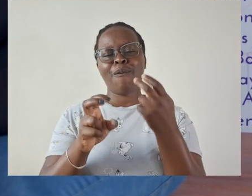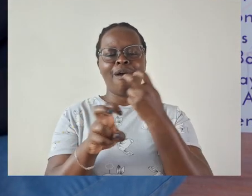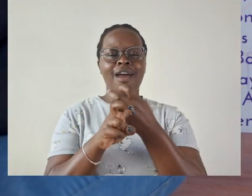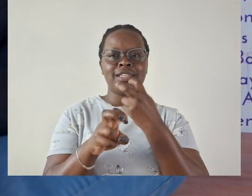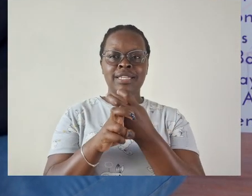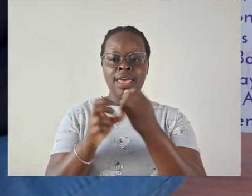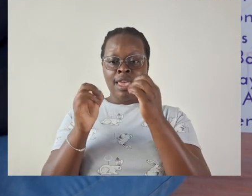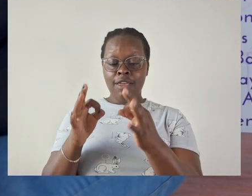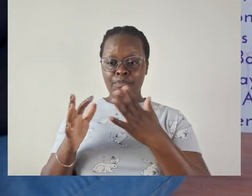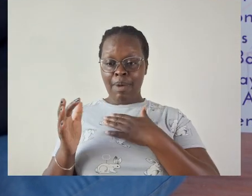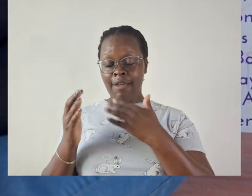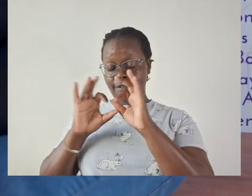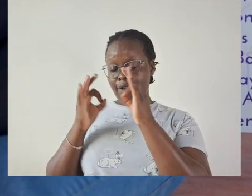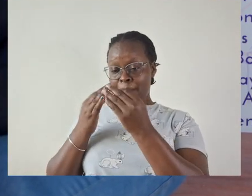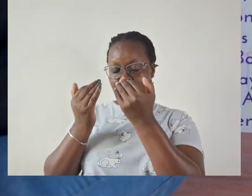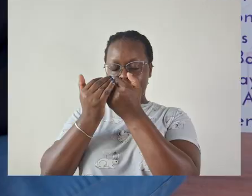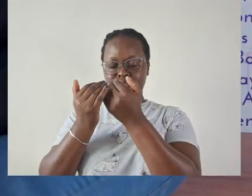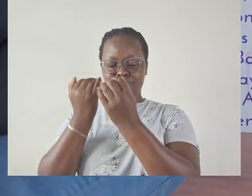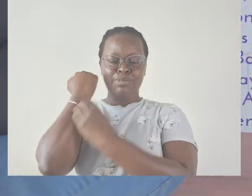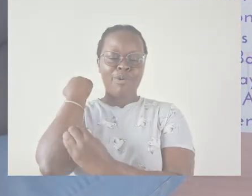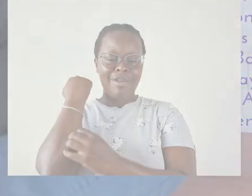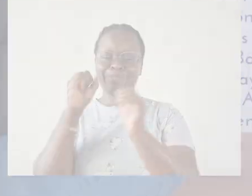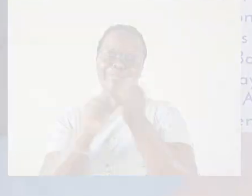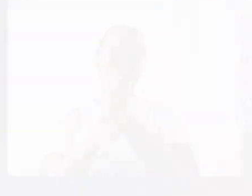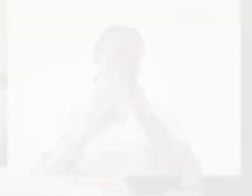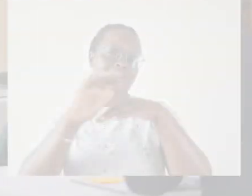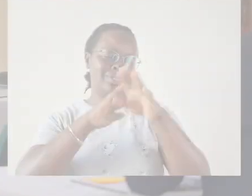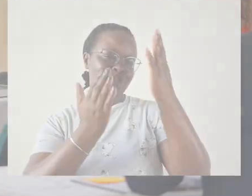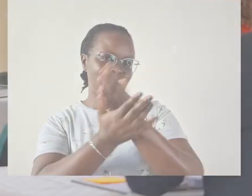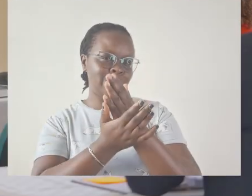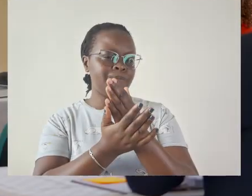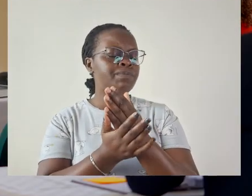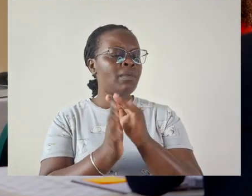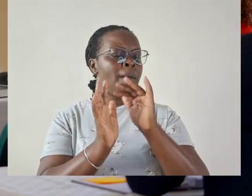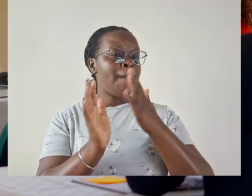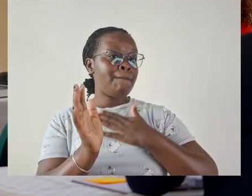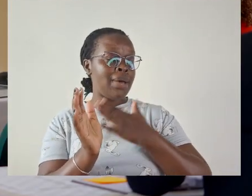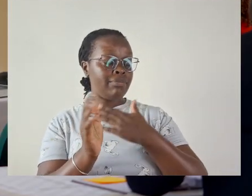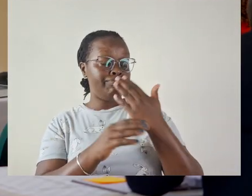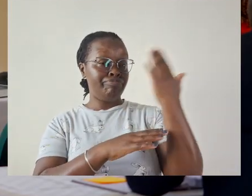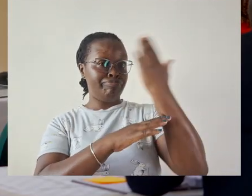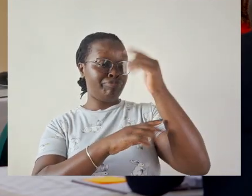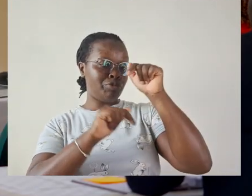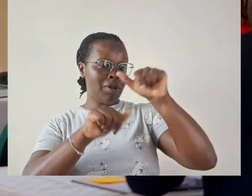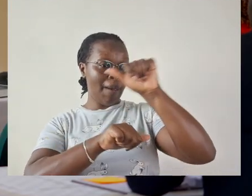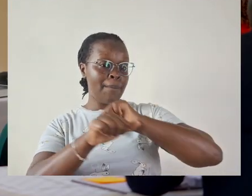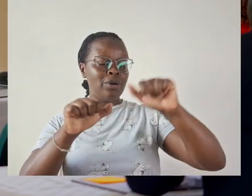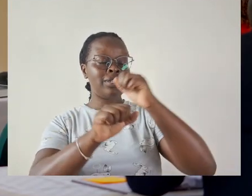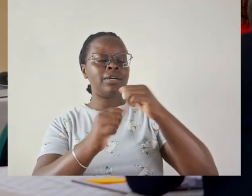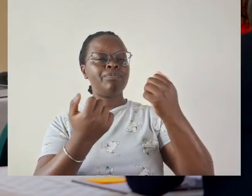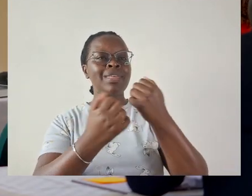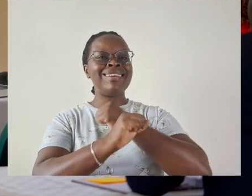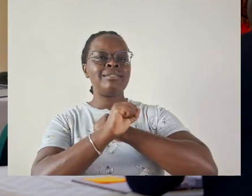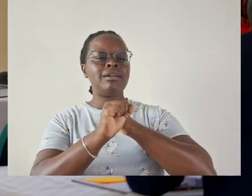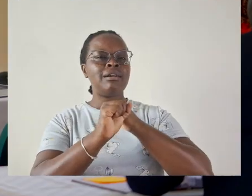get these devices, learn, and still feel included. Yeah. My presentation today was about safe classes, safe classes online, of